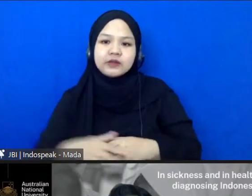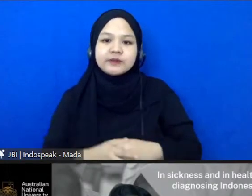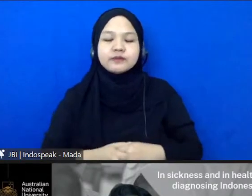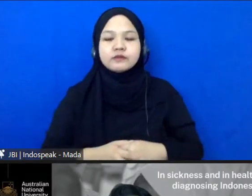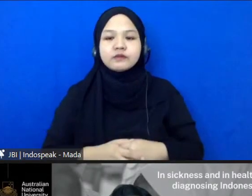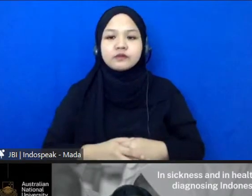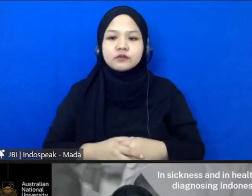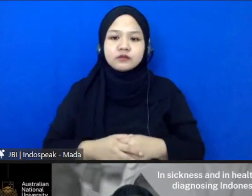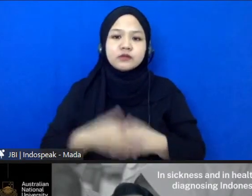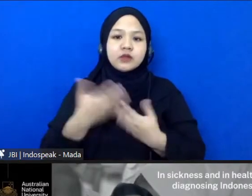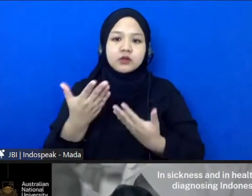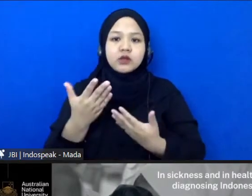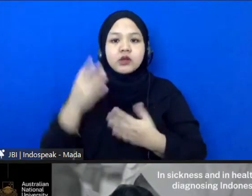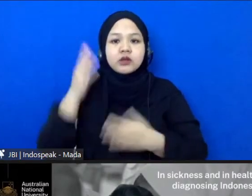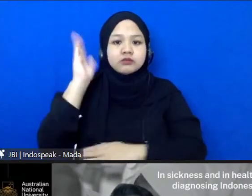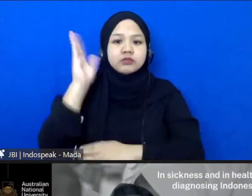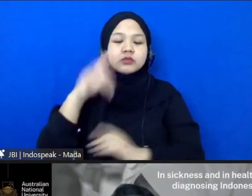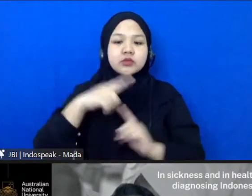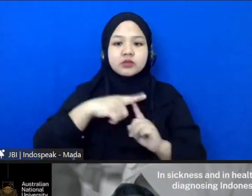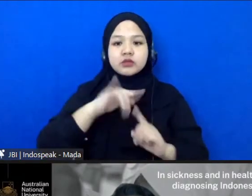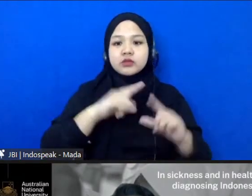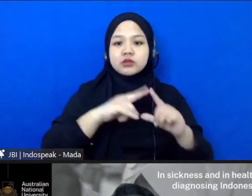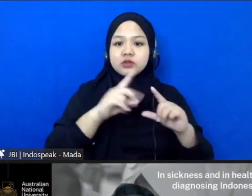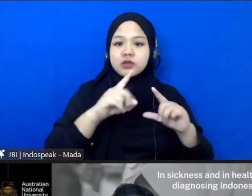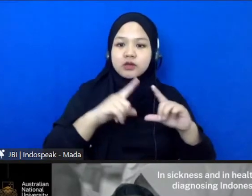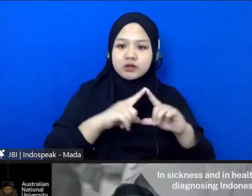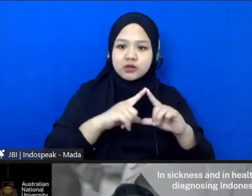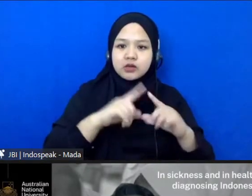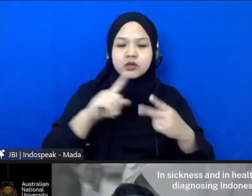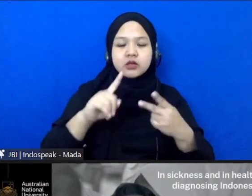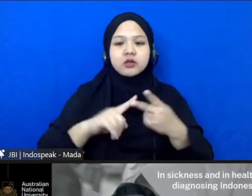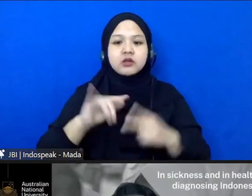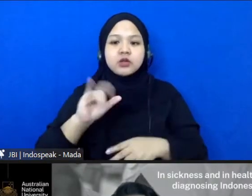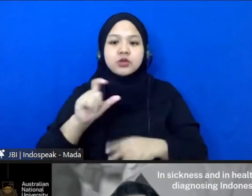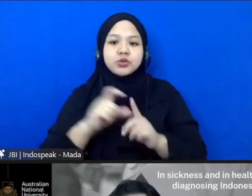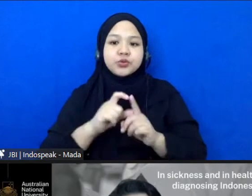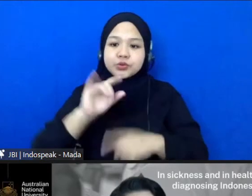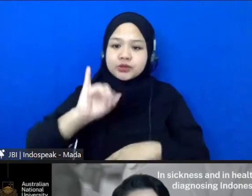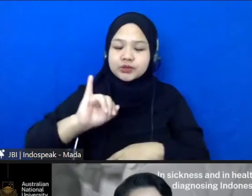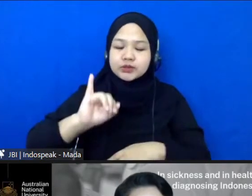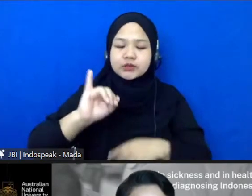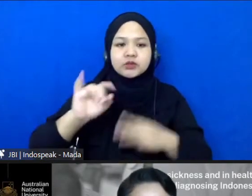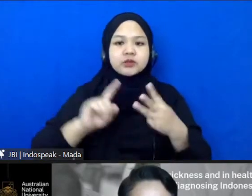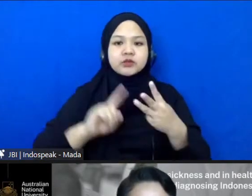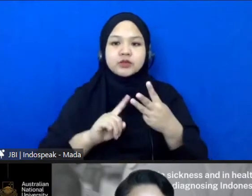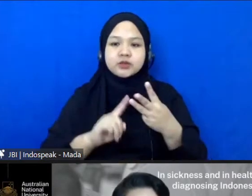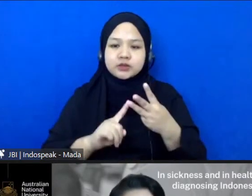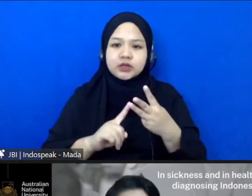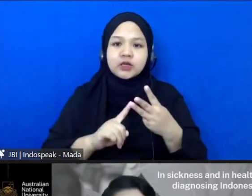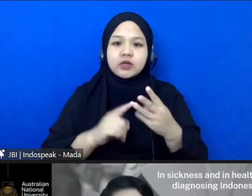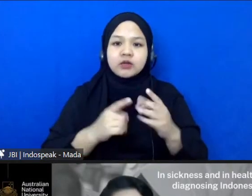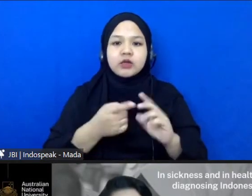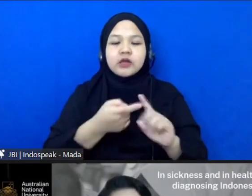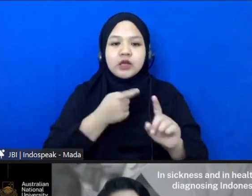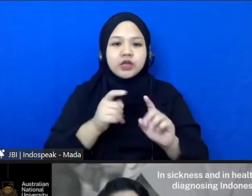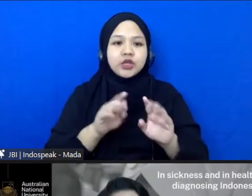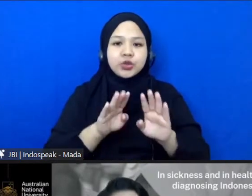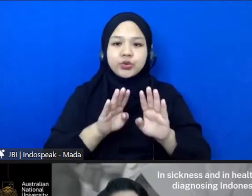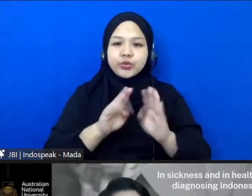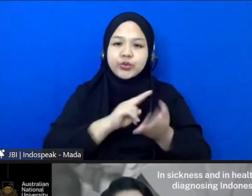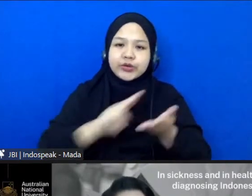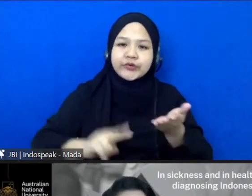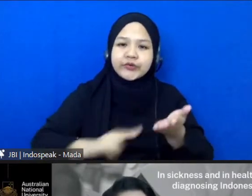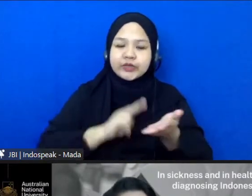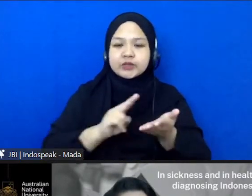by Tiara Matias and Yodi Mahendrahata at Universitas Gadjah Mada. Our second